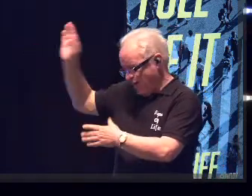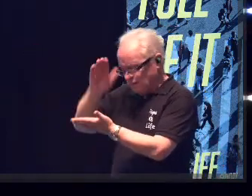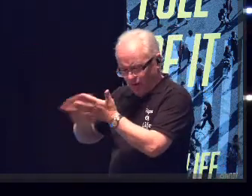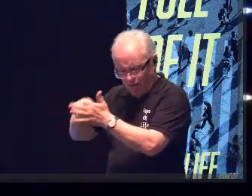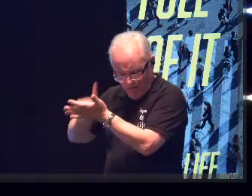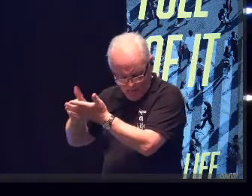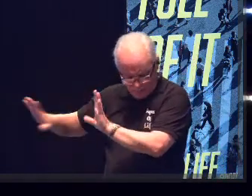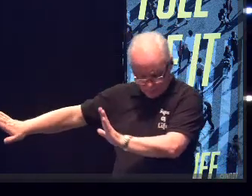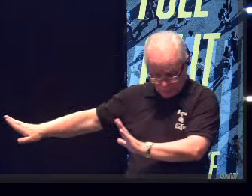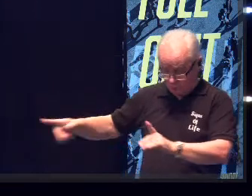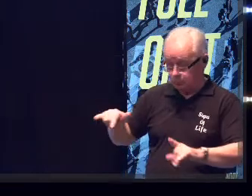Don't do that. That's wrong.